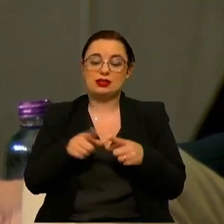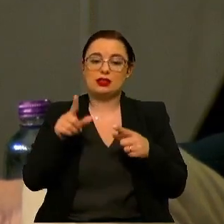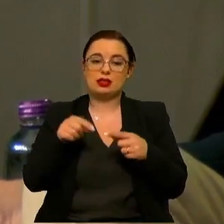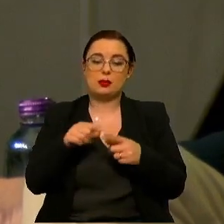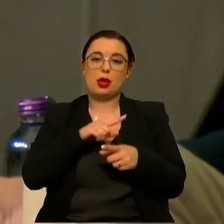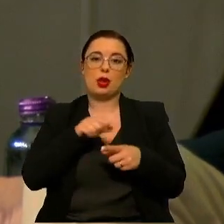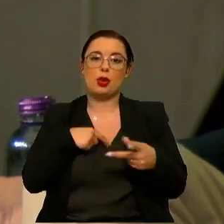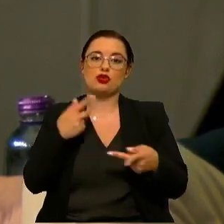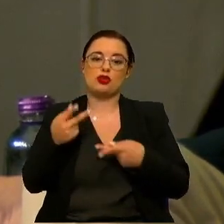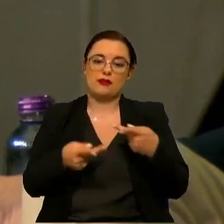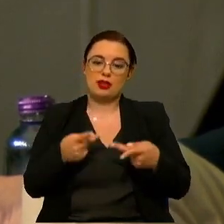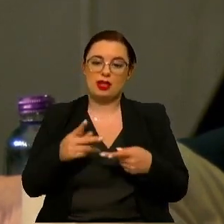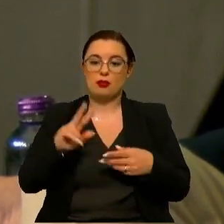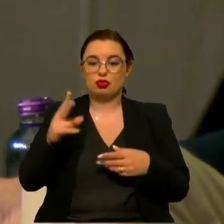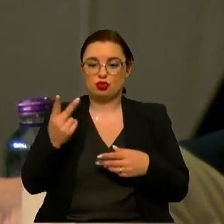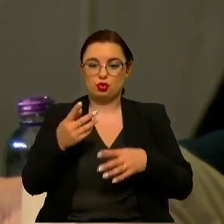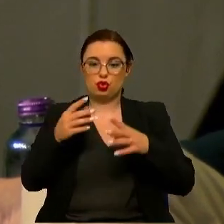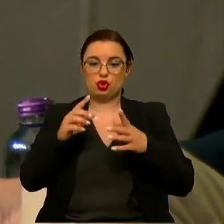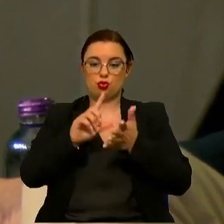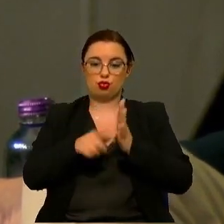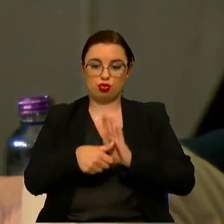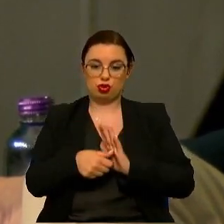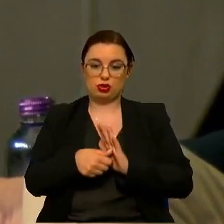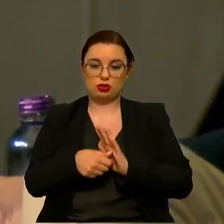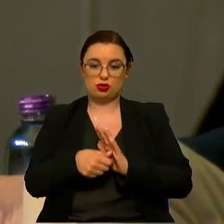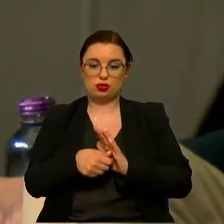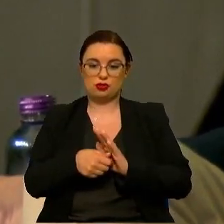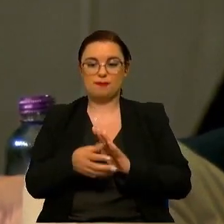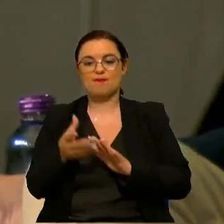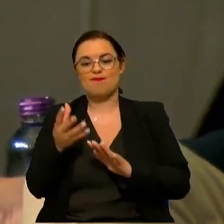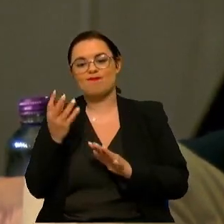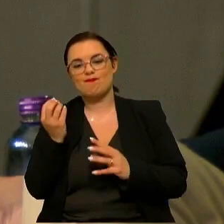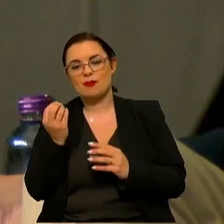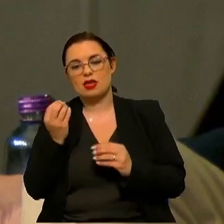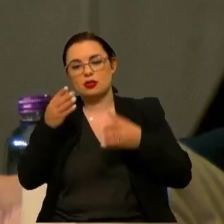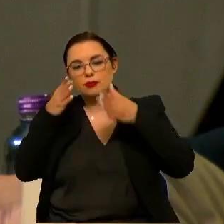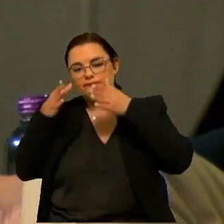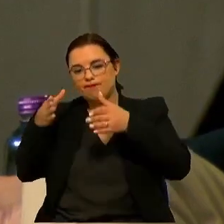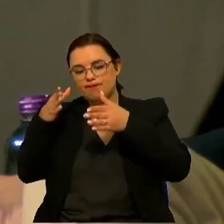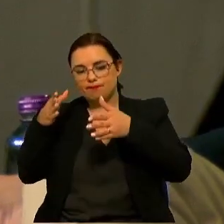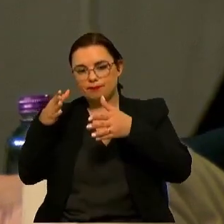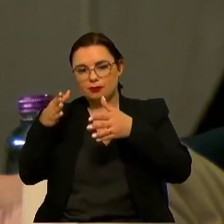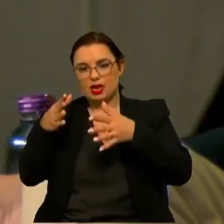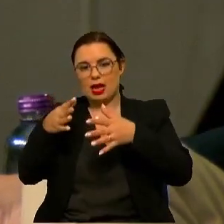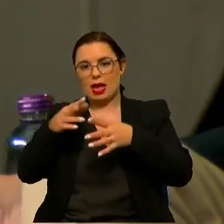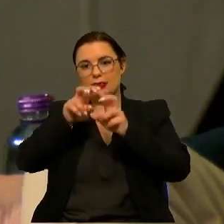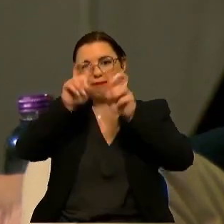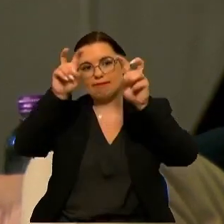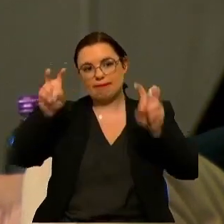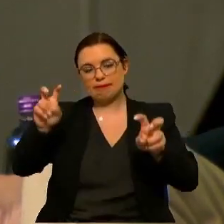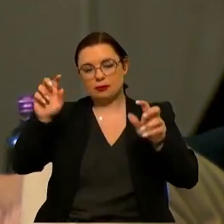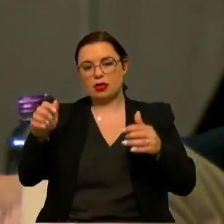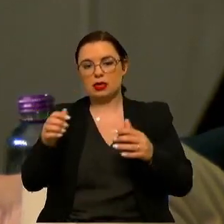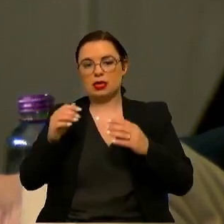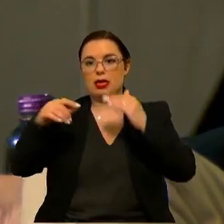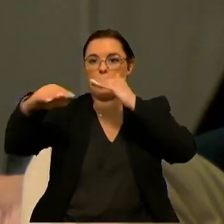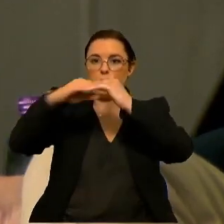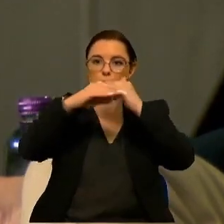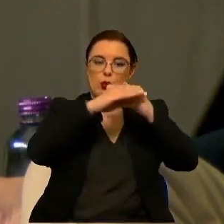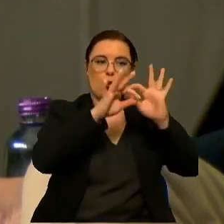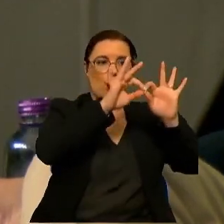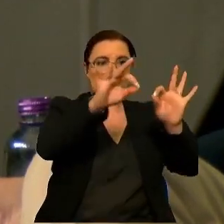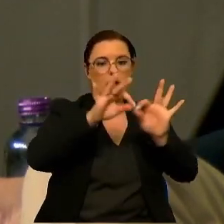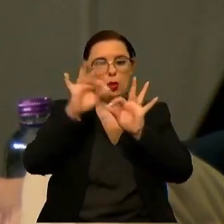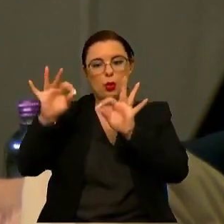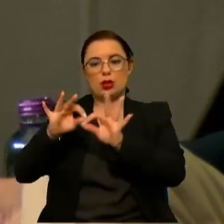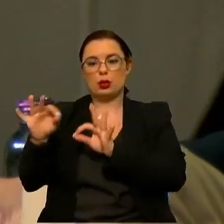And challenges in the field. Other challenges we've been assessing, which are more dedicated to certification and